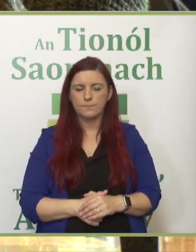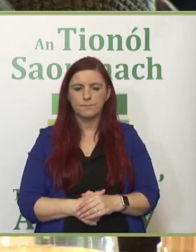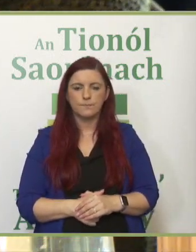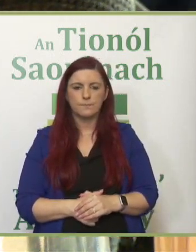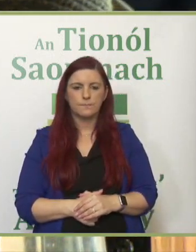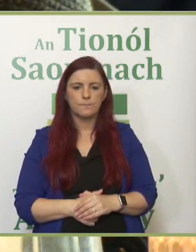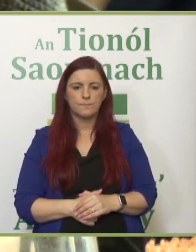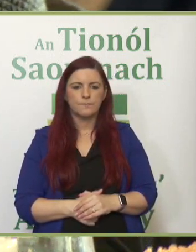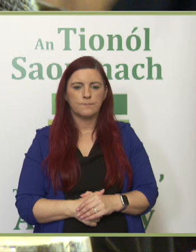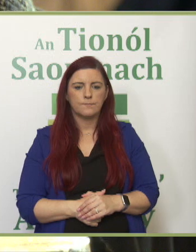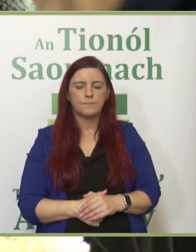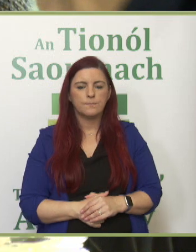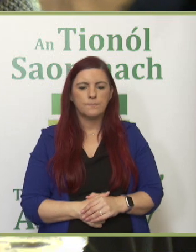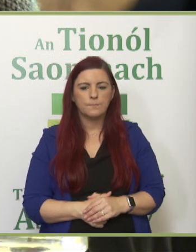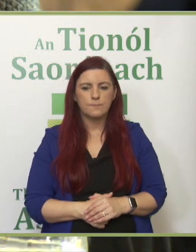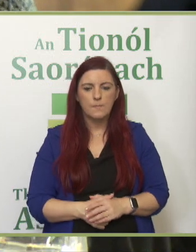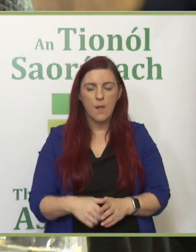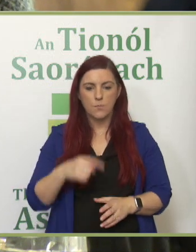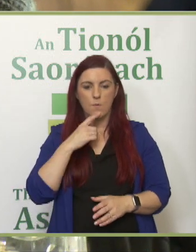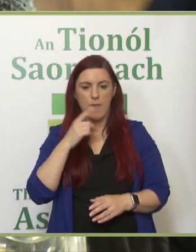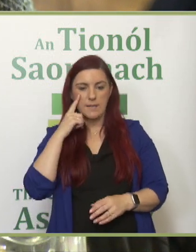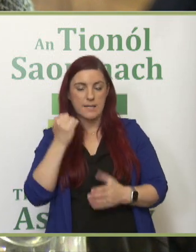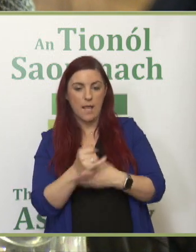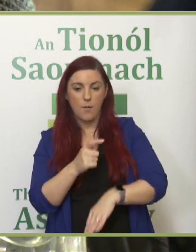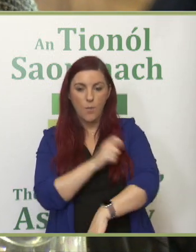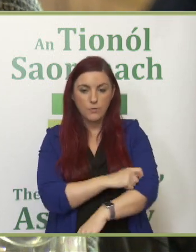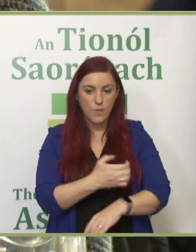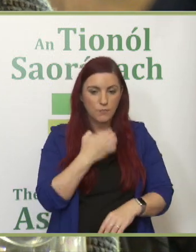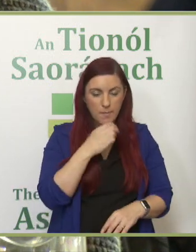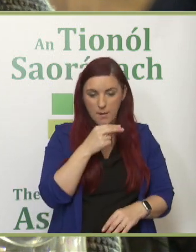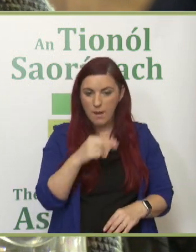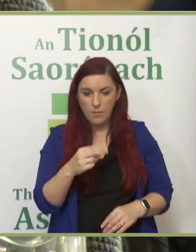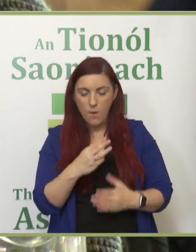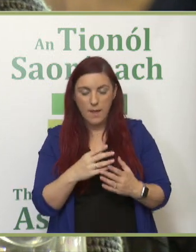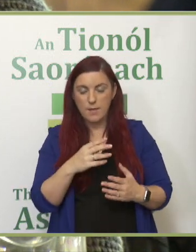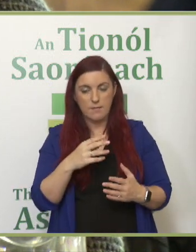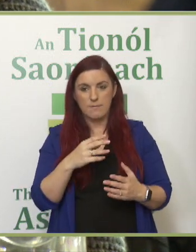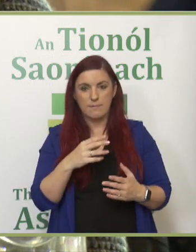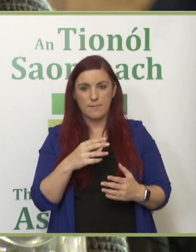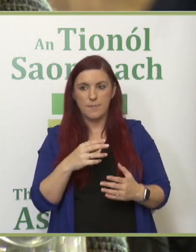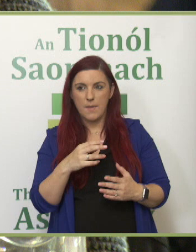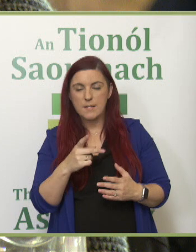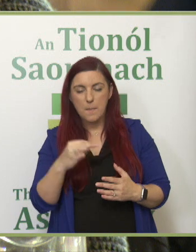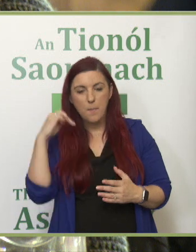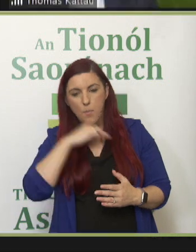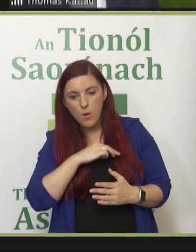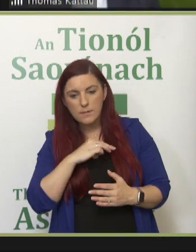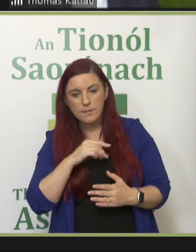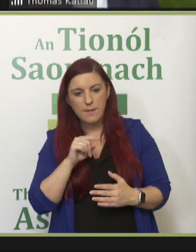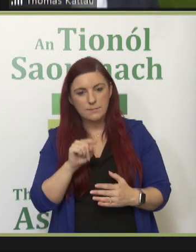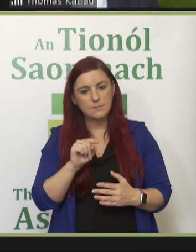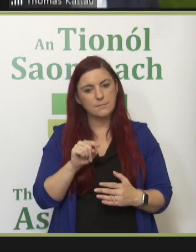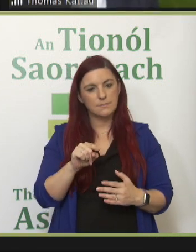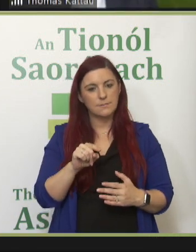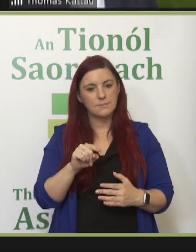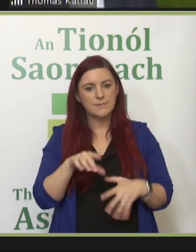detention is the punishment for the crime and not for the worsening of the health. And this is very important argument in terms